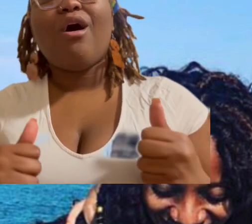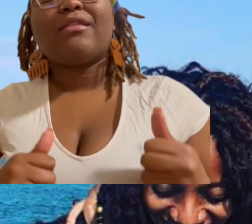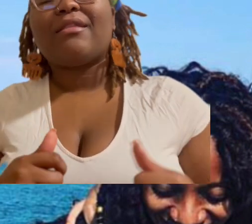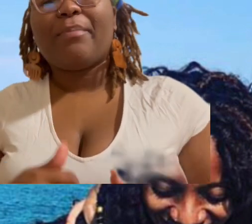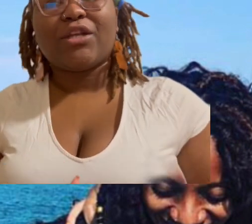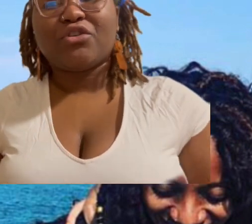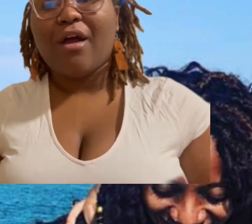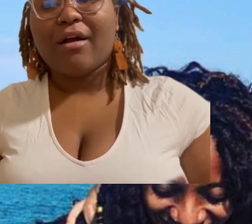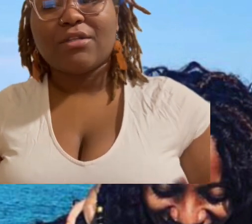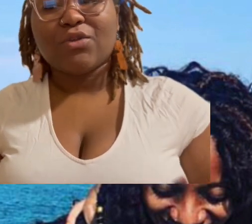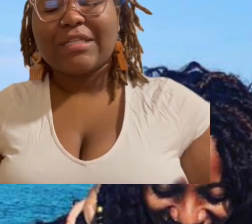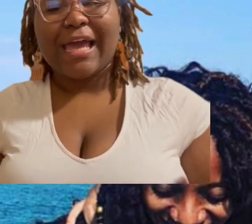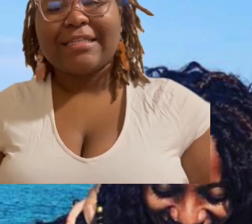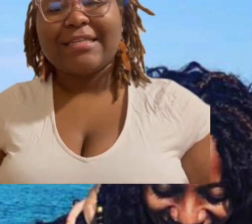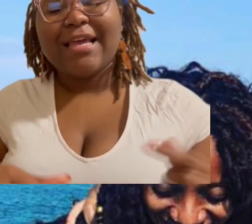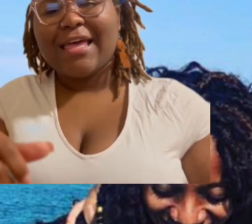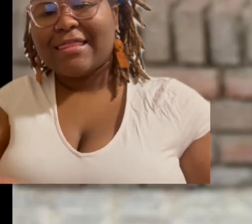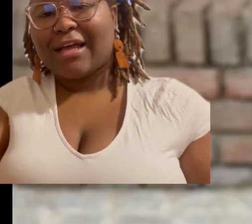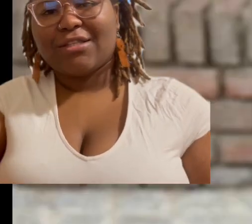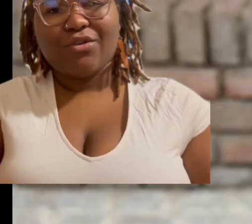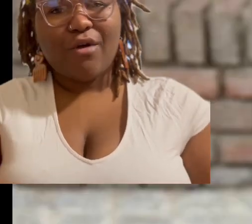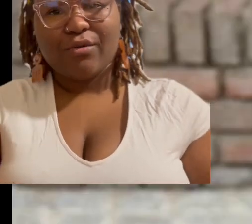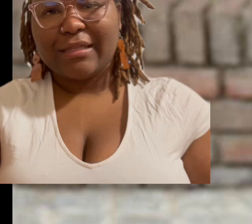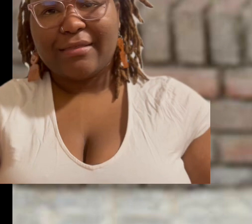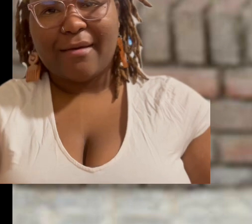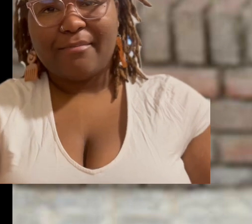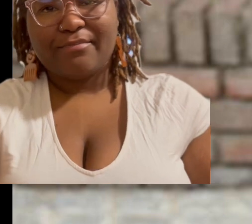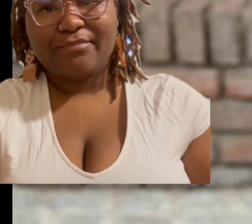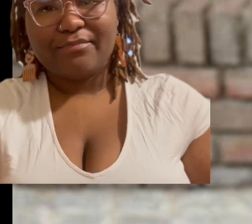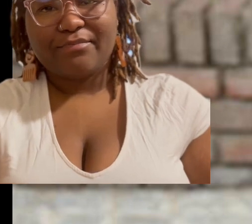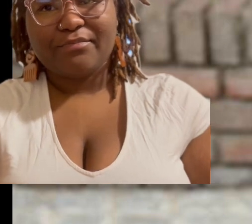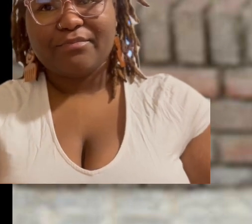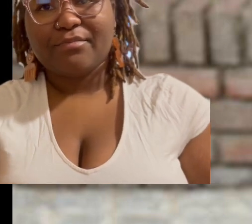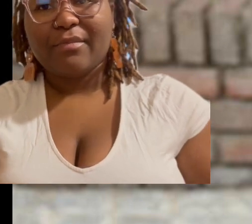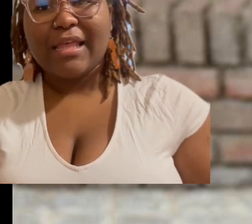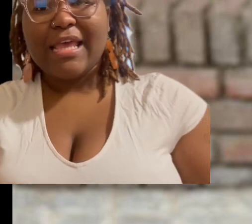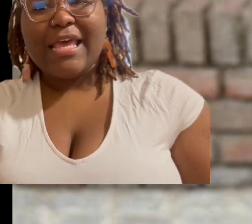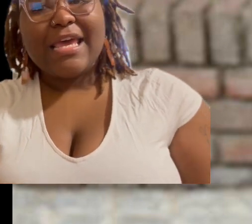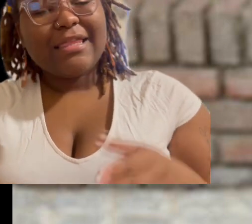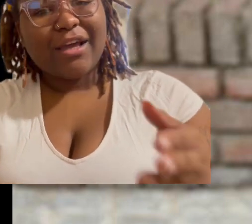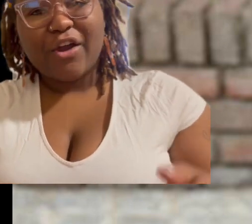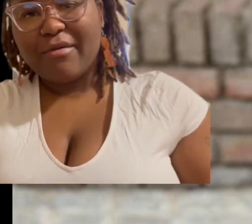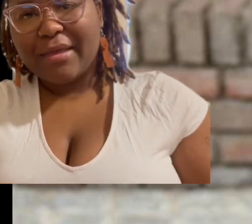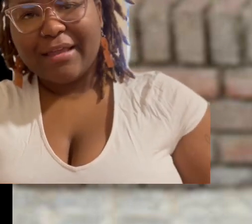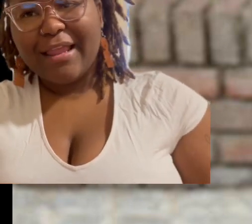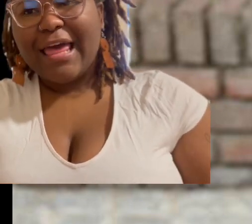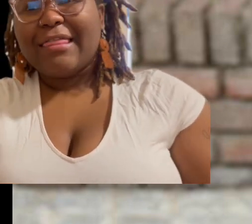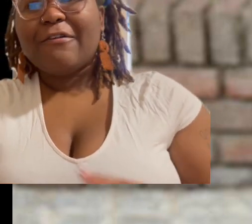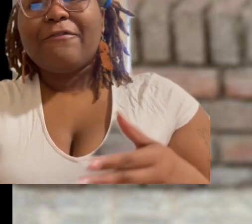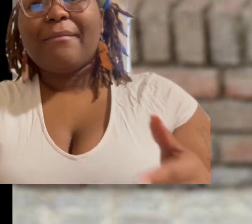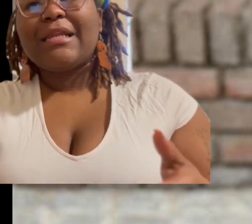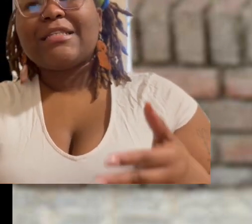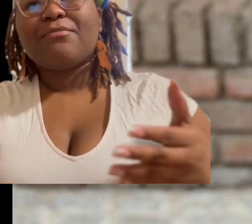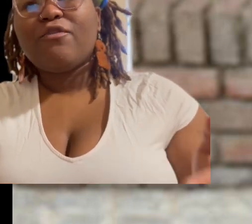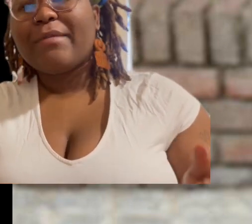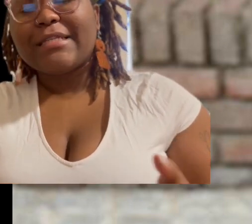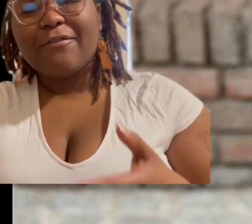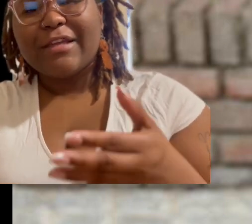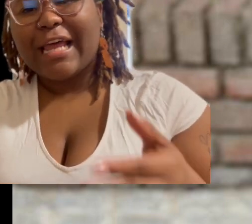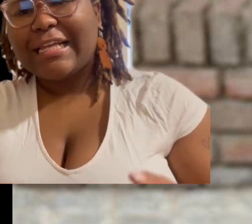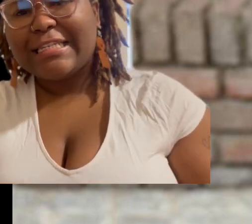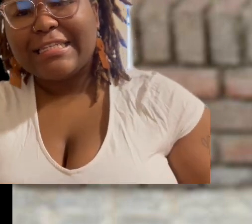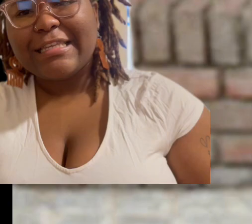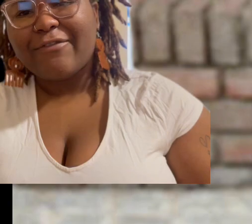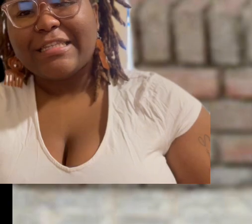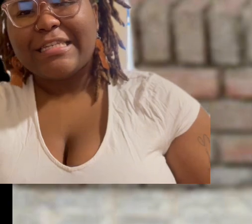taking on the patriarchal society that surrounded them. In the Caribbean, the feminist movement of